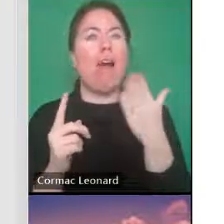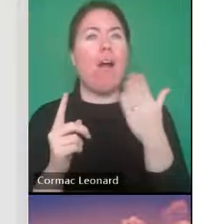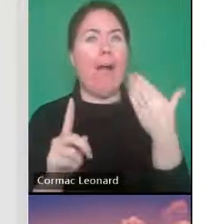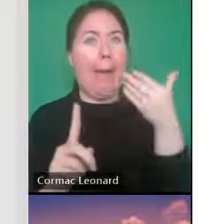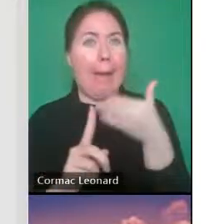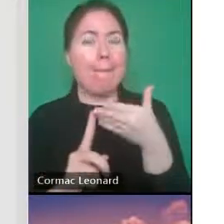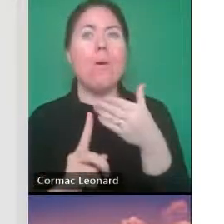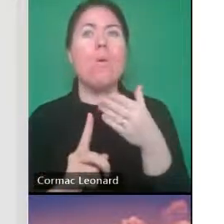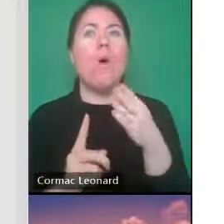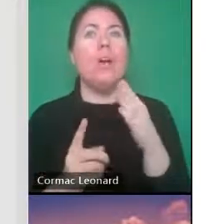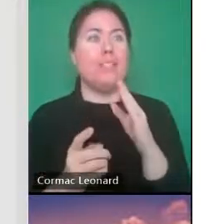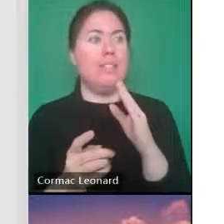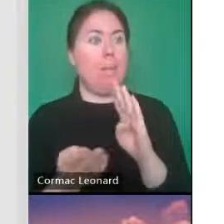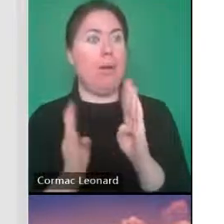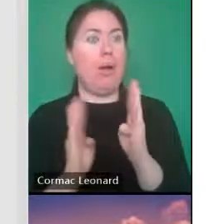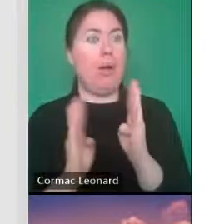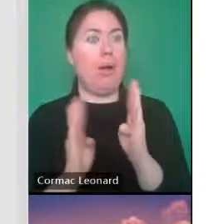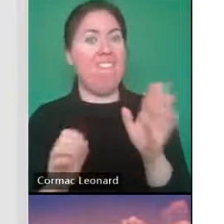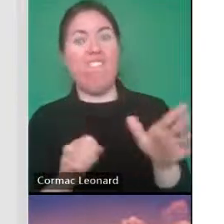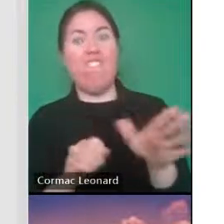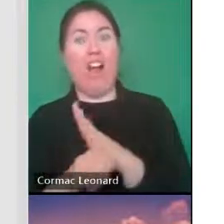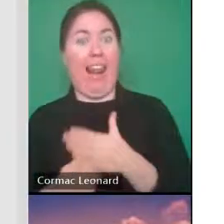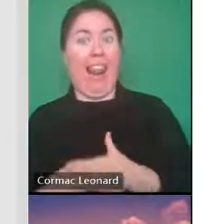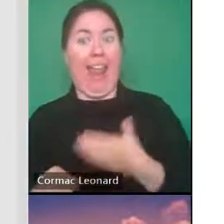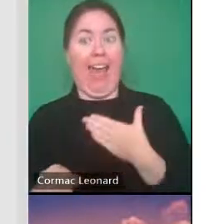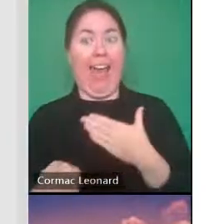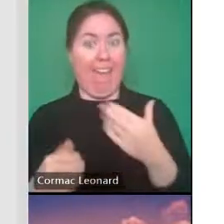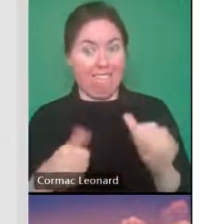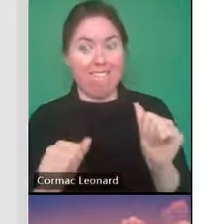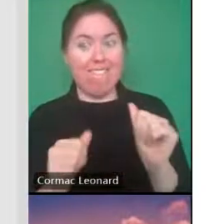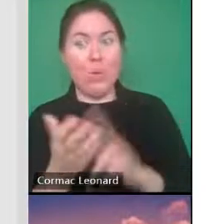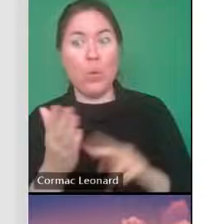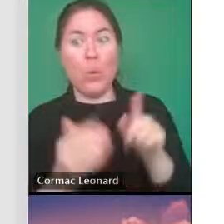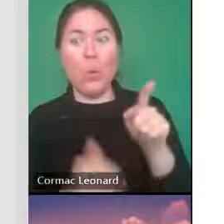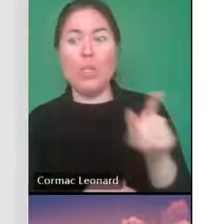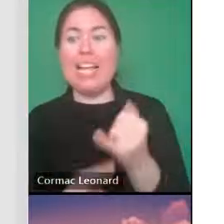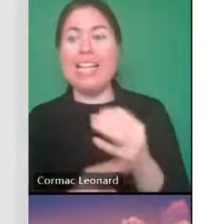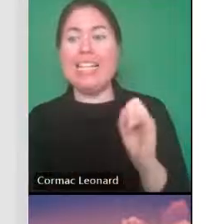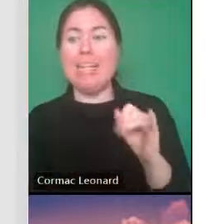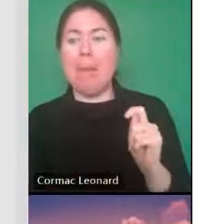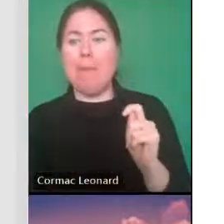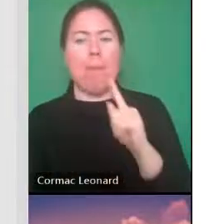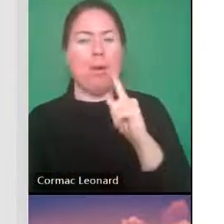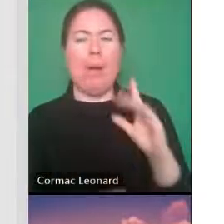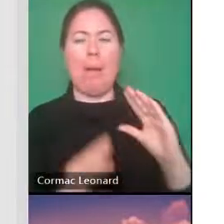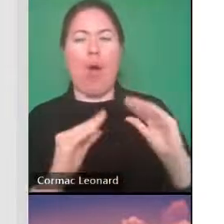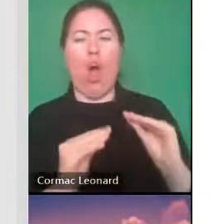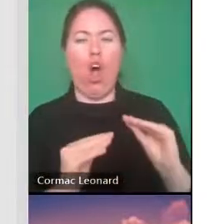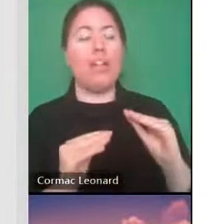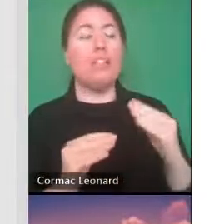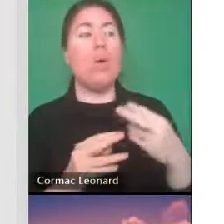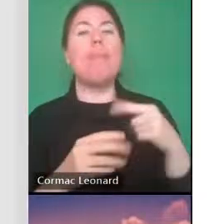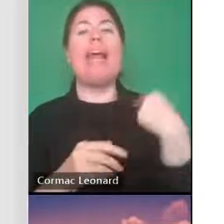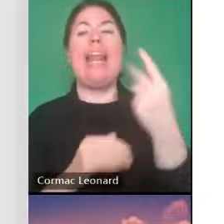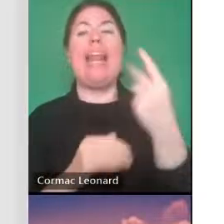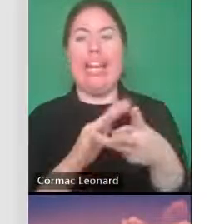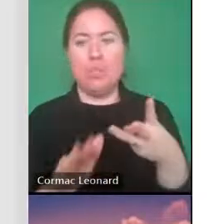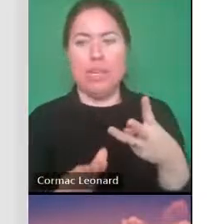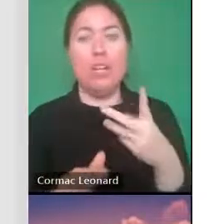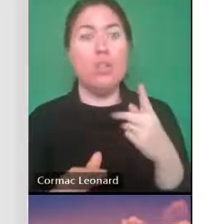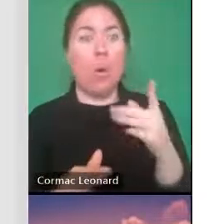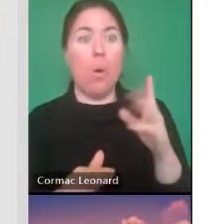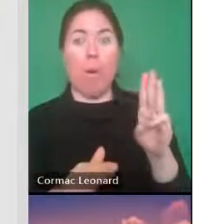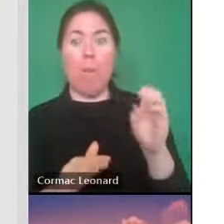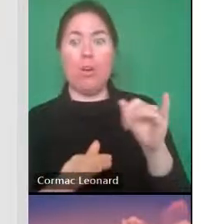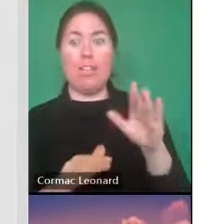live fully in September. We paused that for a number of reasons till next week. So the portal has remained.